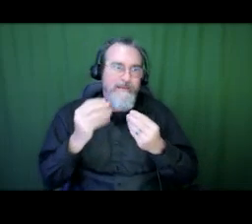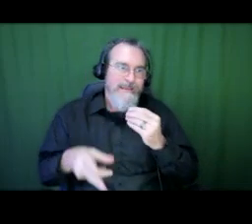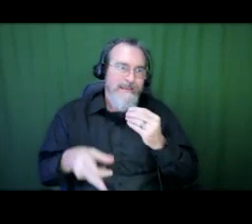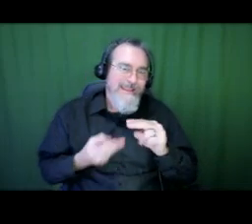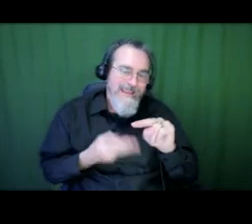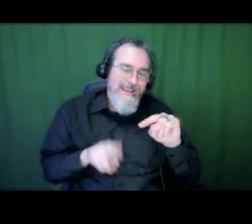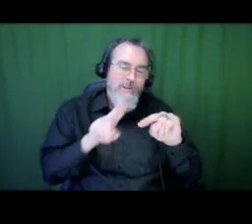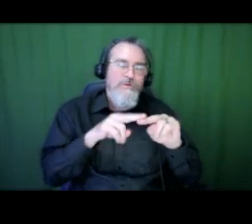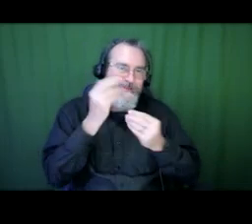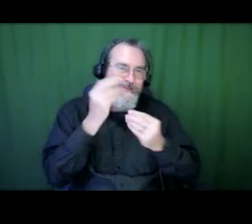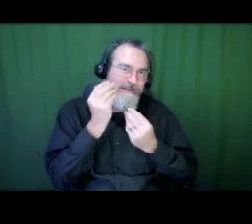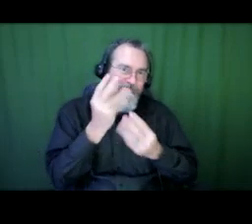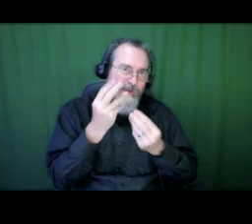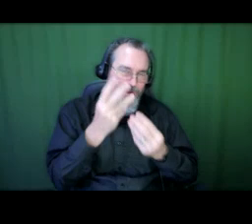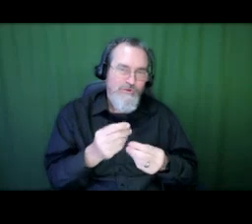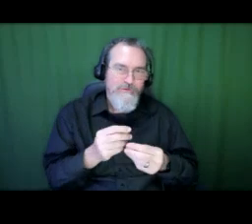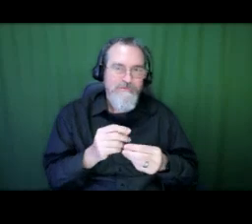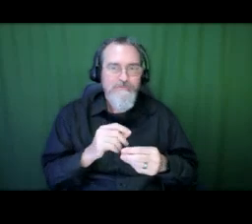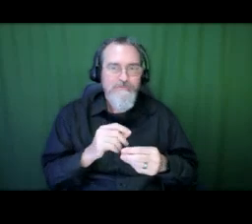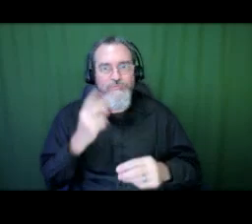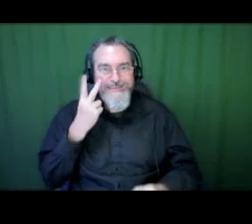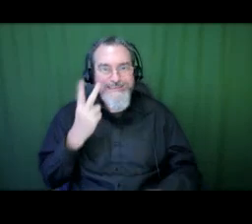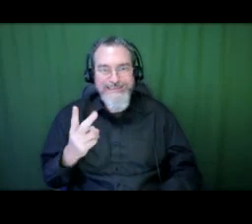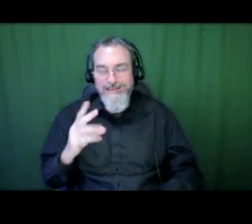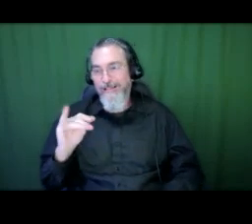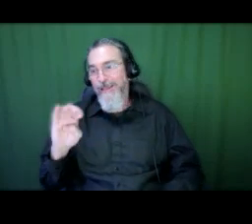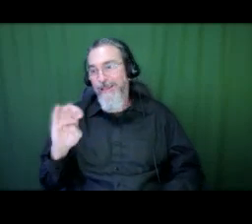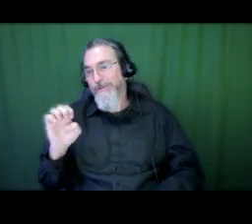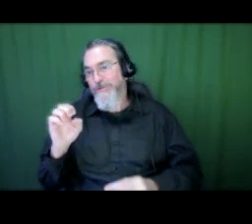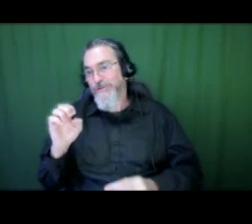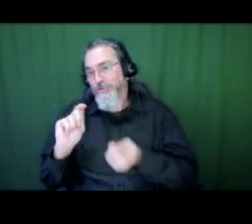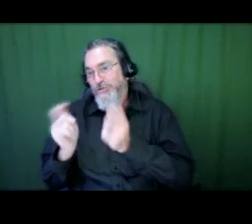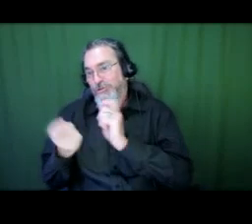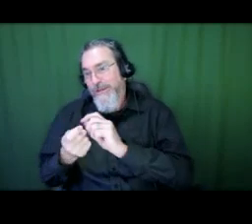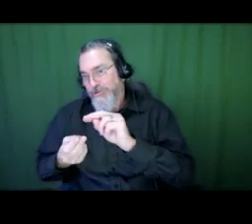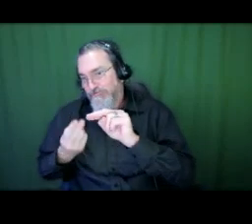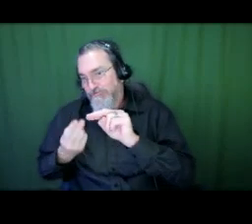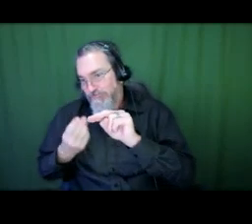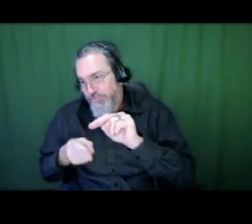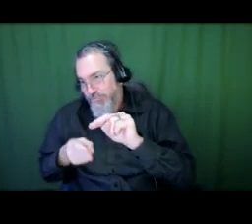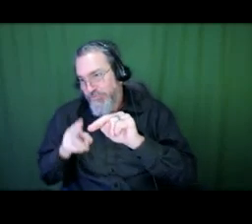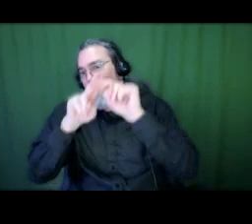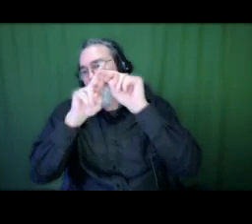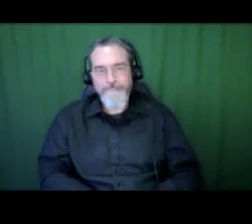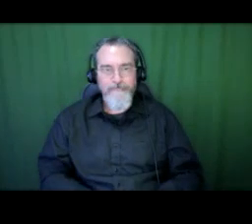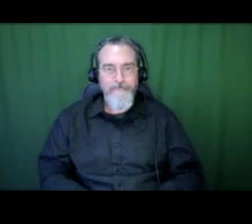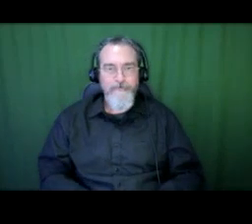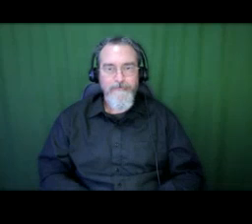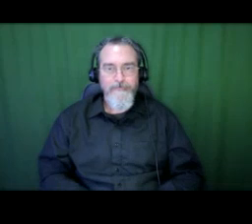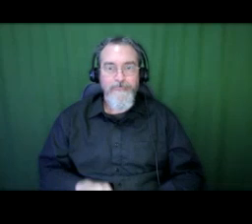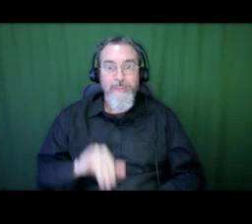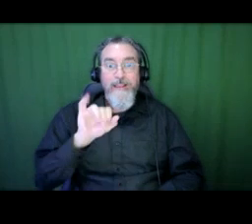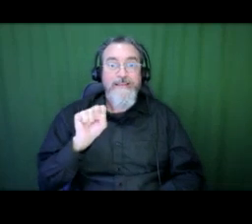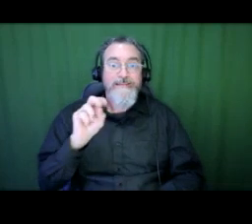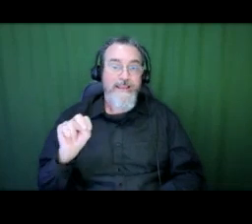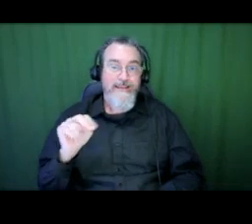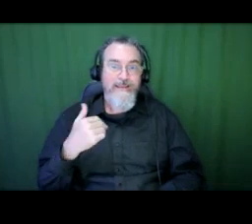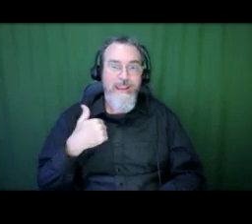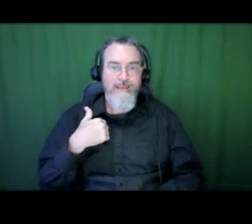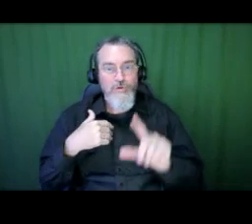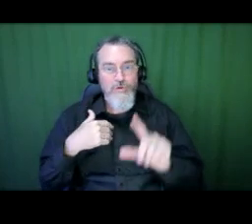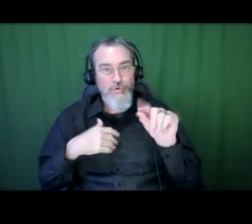Alaska as climate change is rapidly increasing. Next slide. And so ISN has about 20 active projects